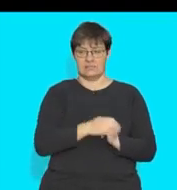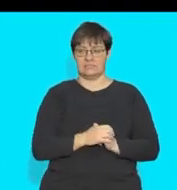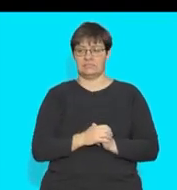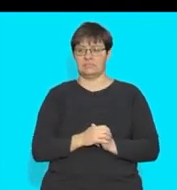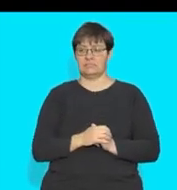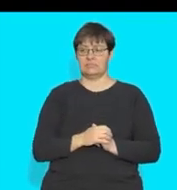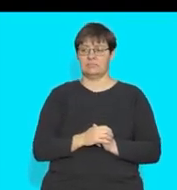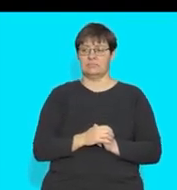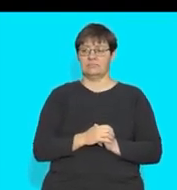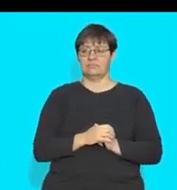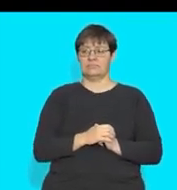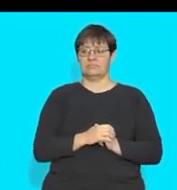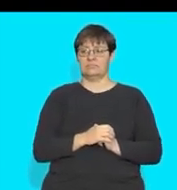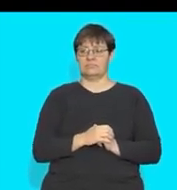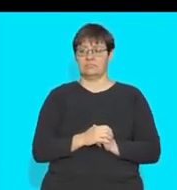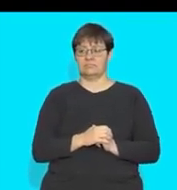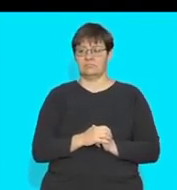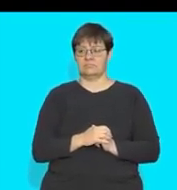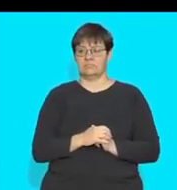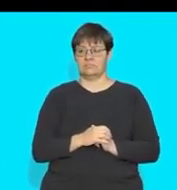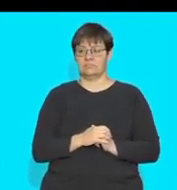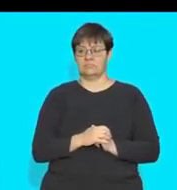calculator. Times